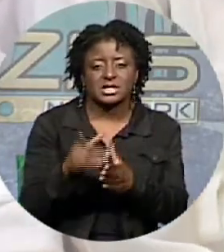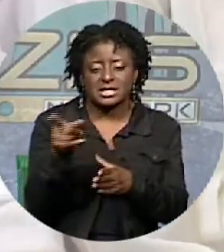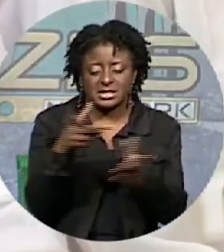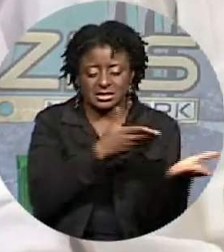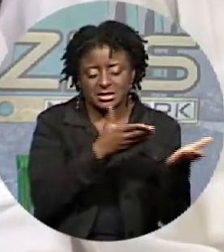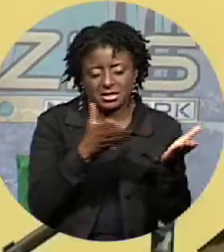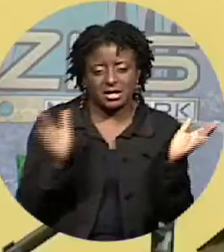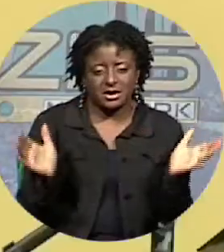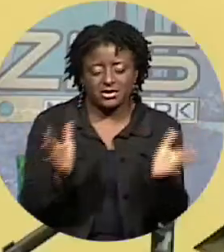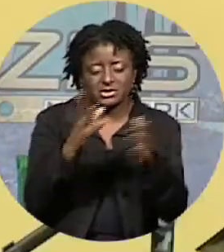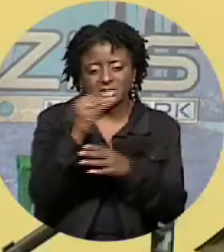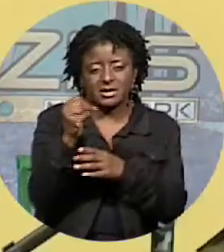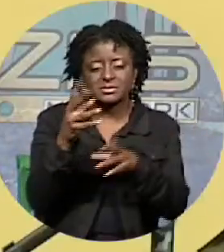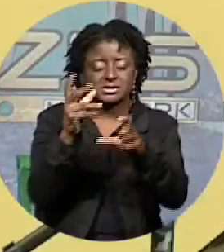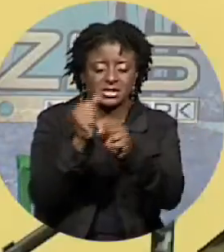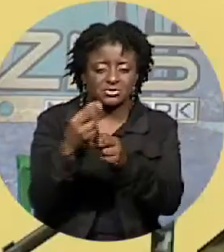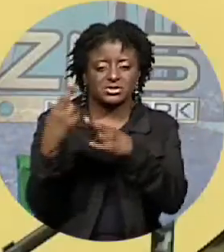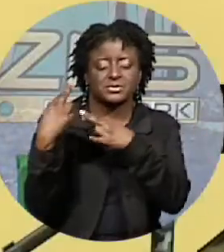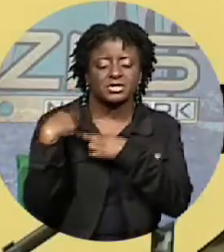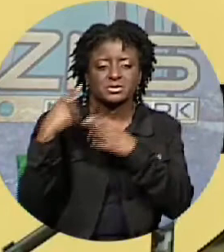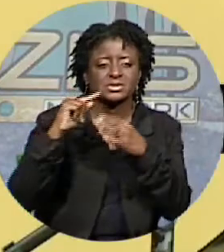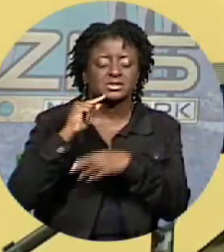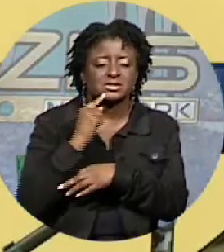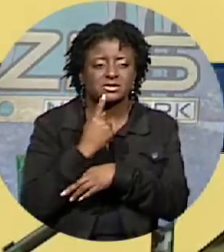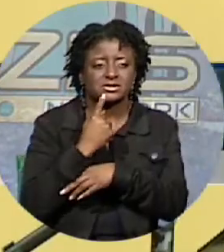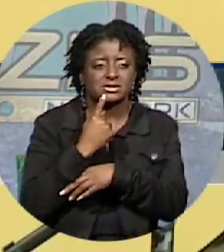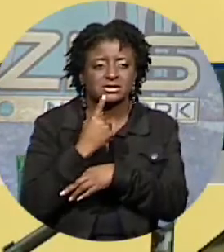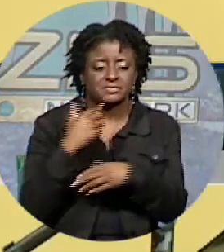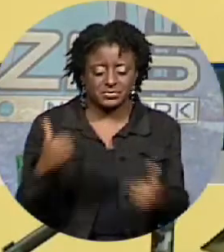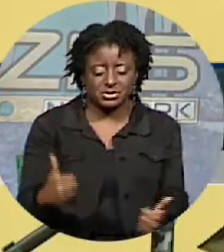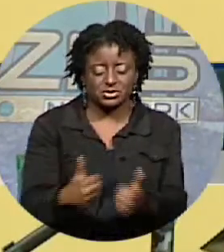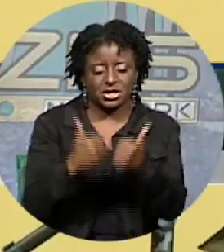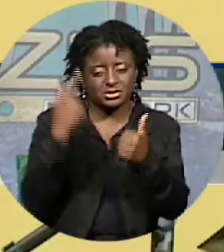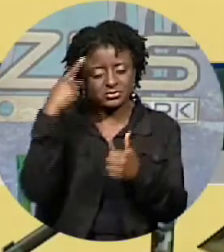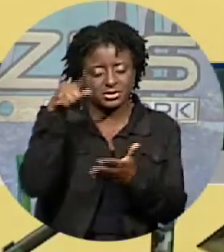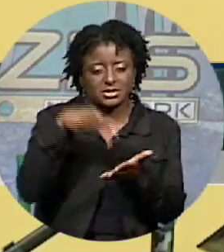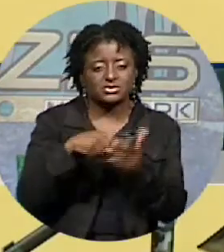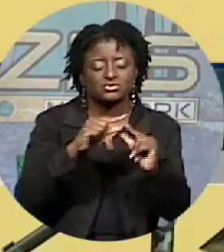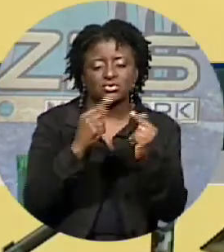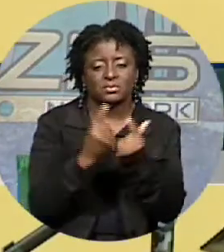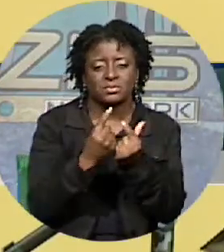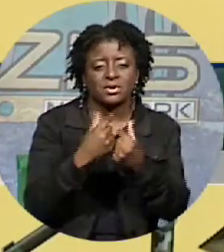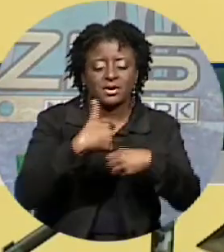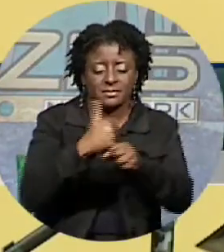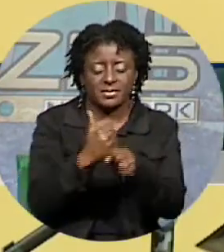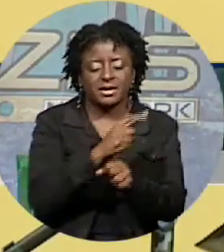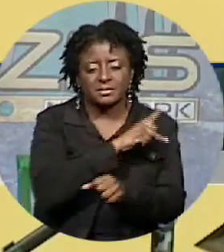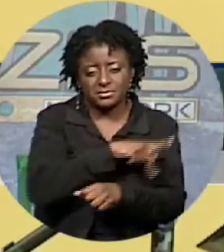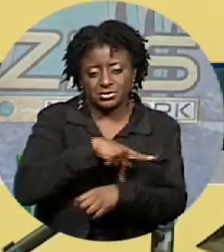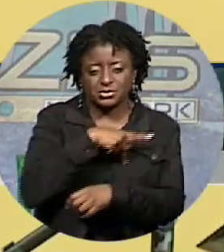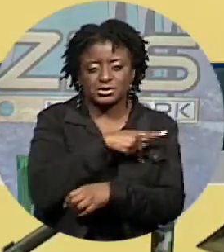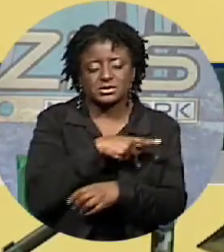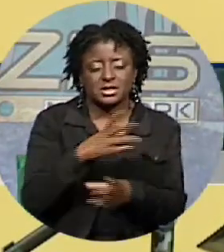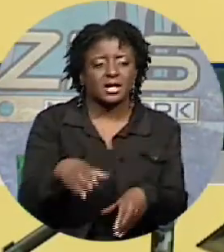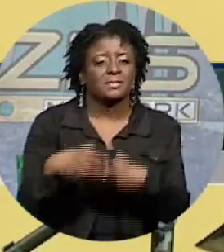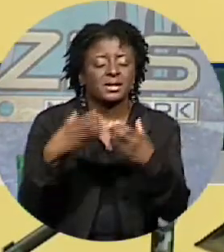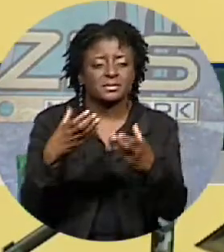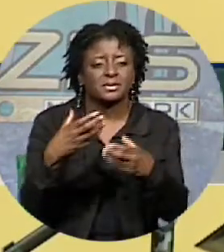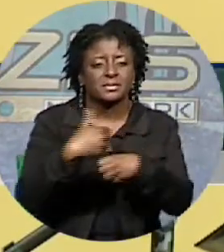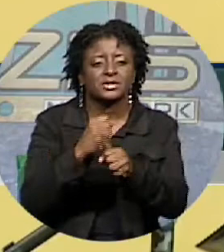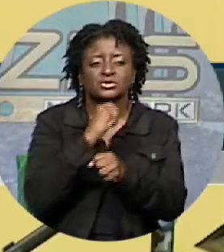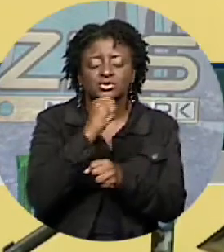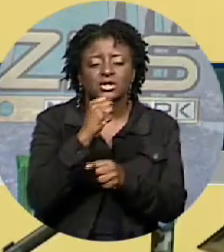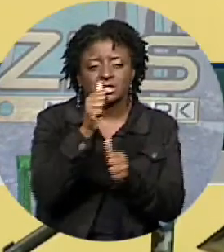responsibility seriously. The challenge moving forward for this group is for each of you to make a personal commitment to ensure that each day you perform your duties